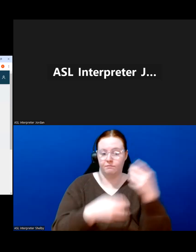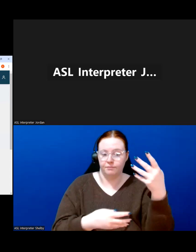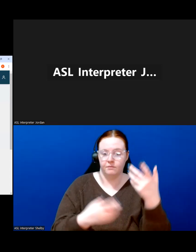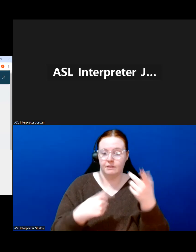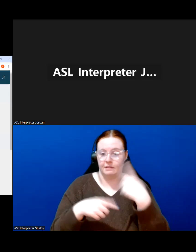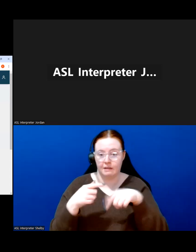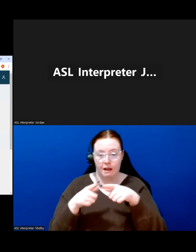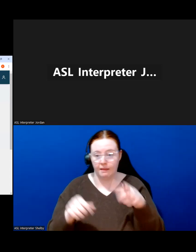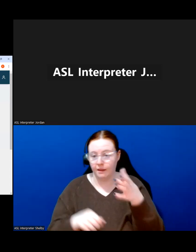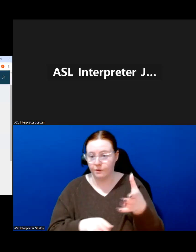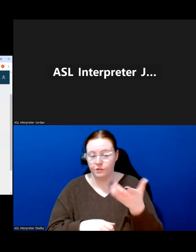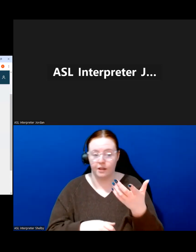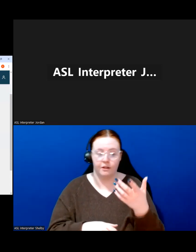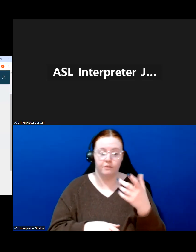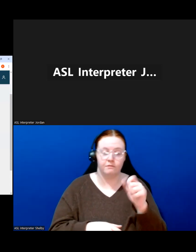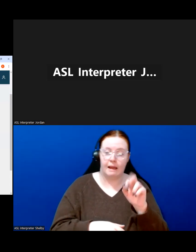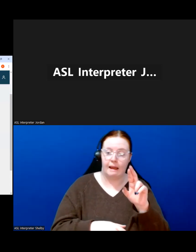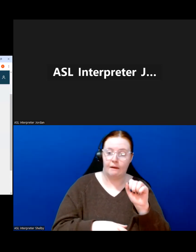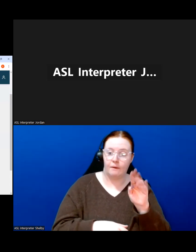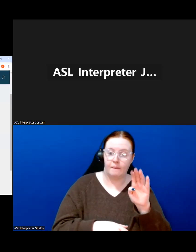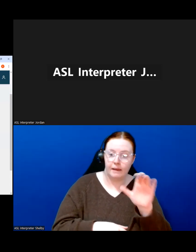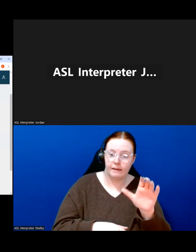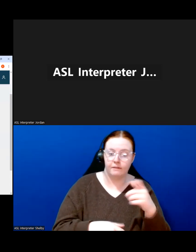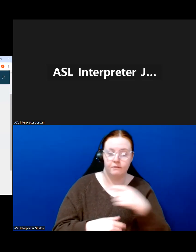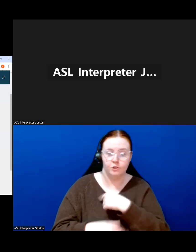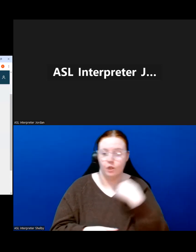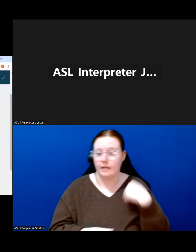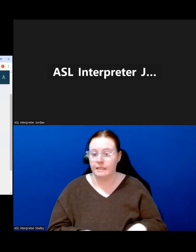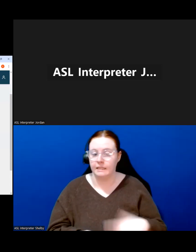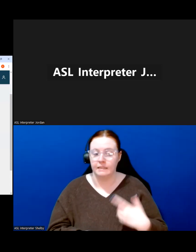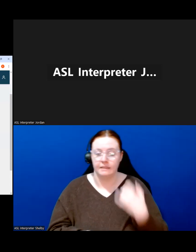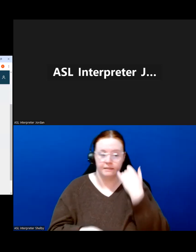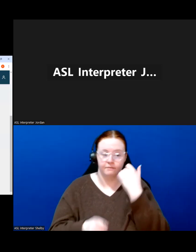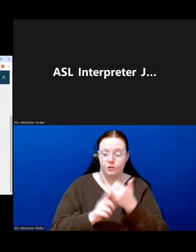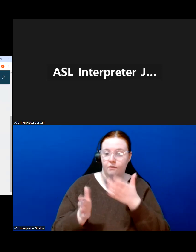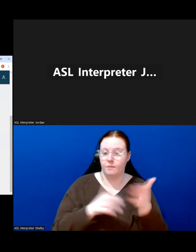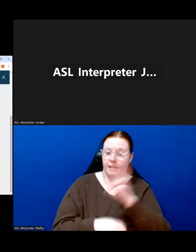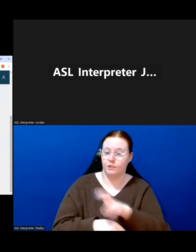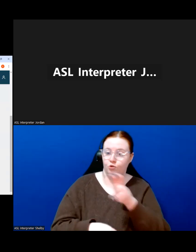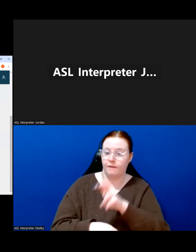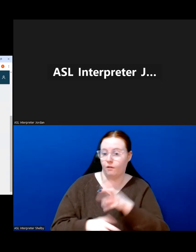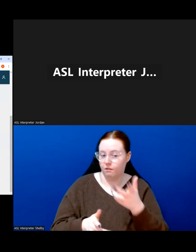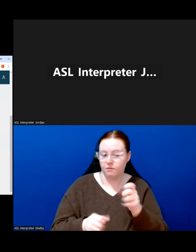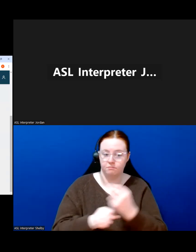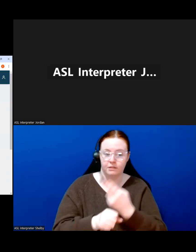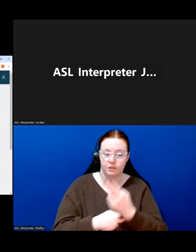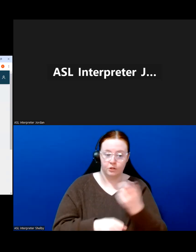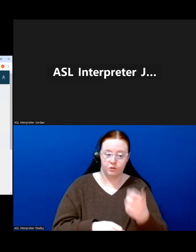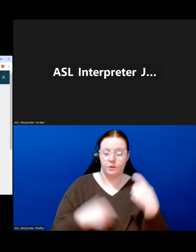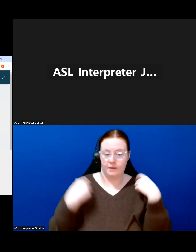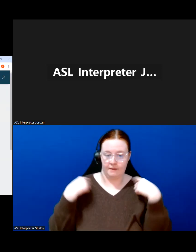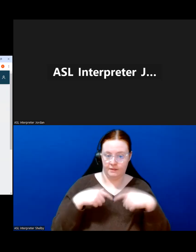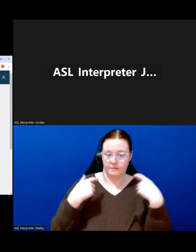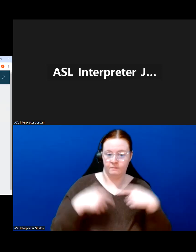sign language, even Chinese, if like you ever want to travel to China. And we also have Spanish